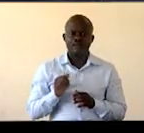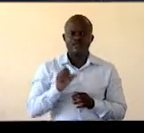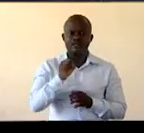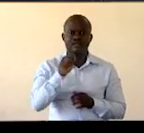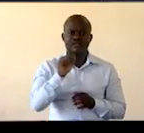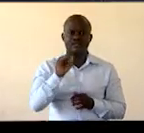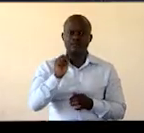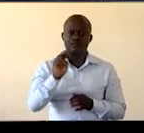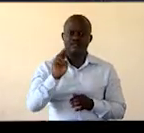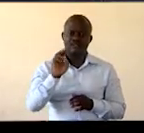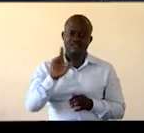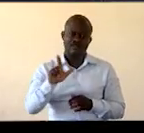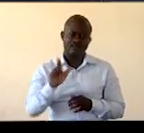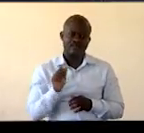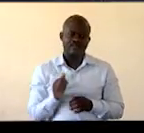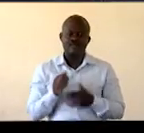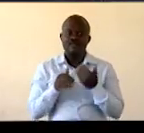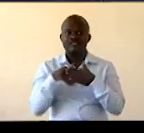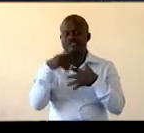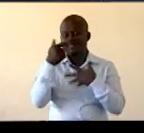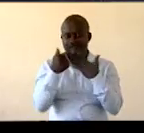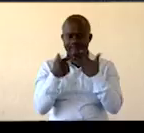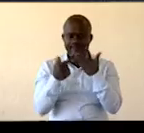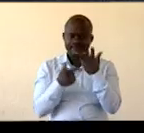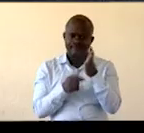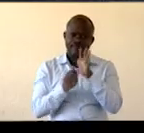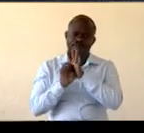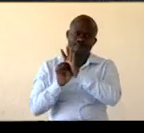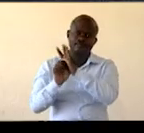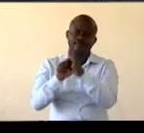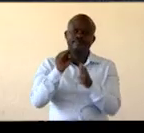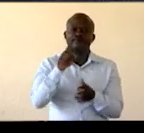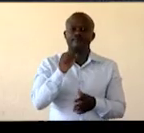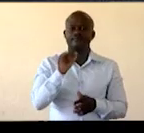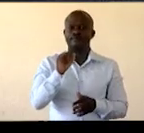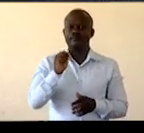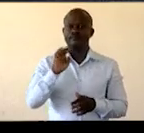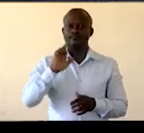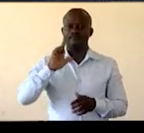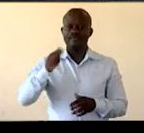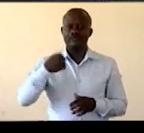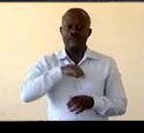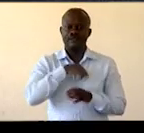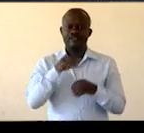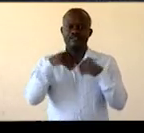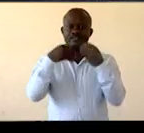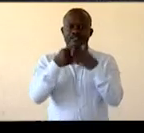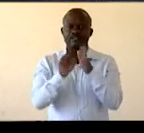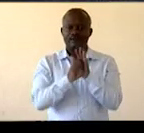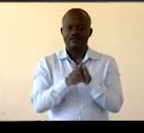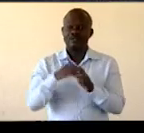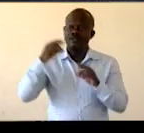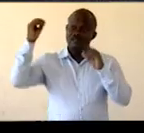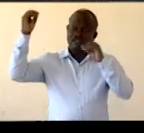stimuli. Those are examples of stimuli. We have given example of